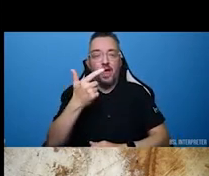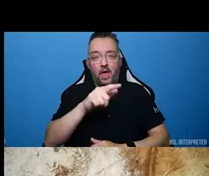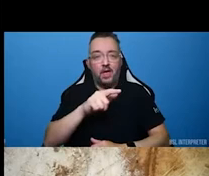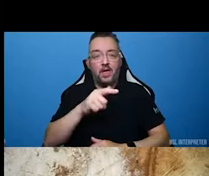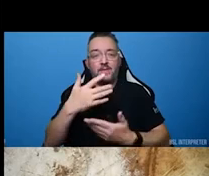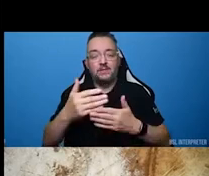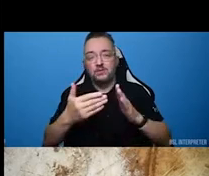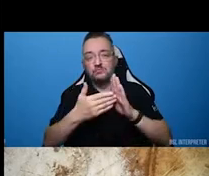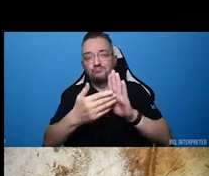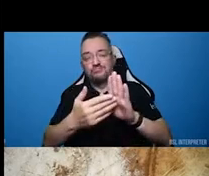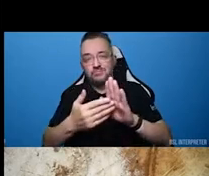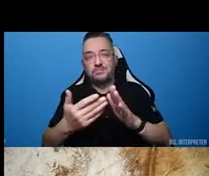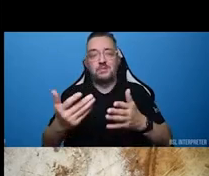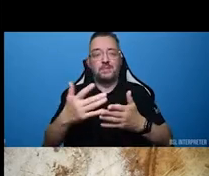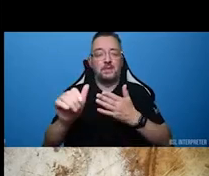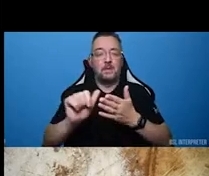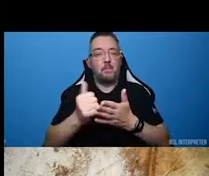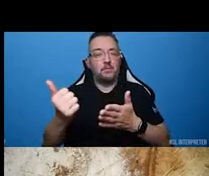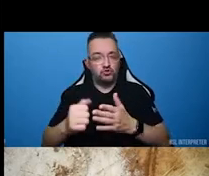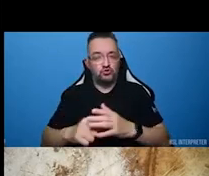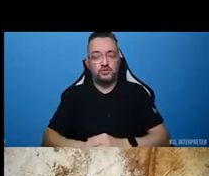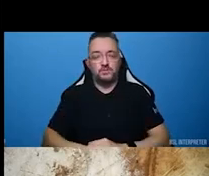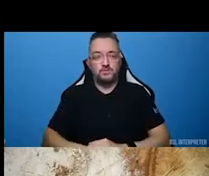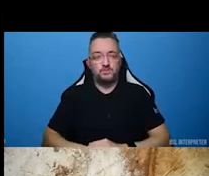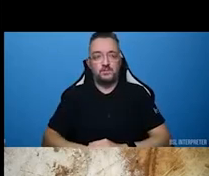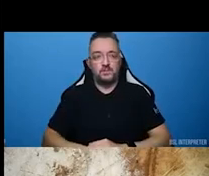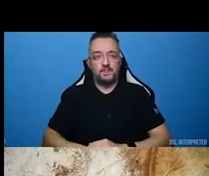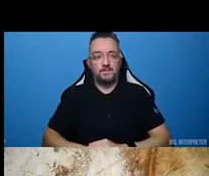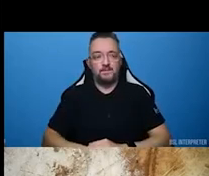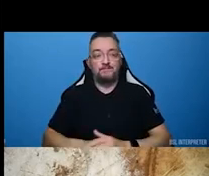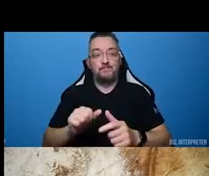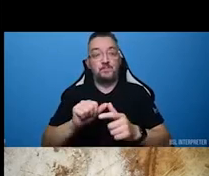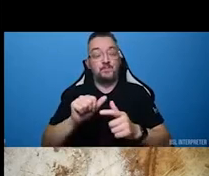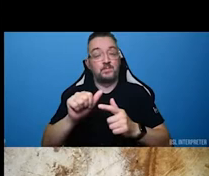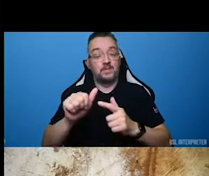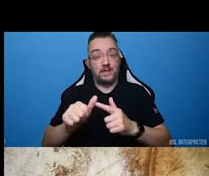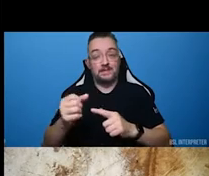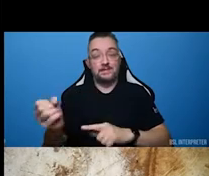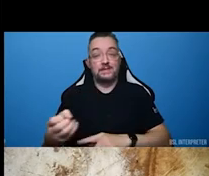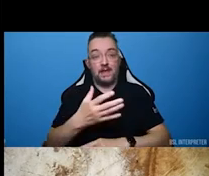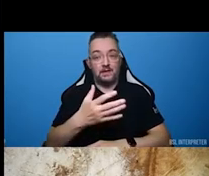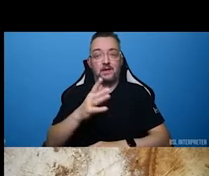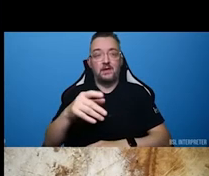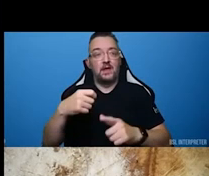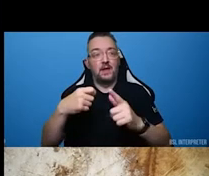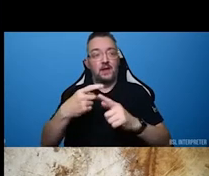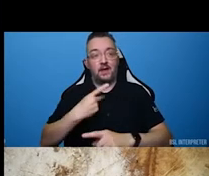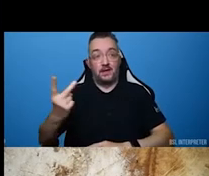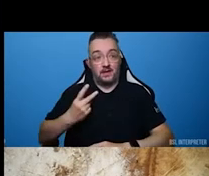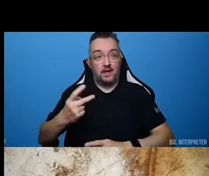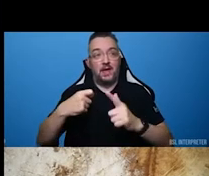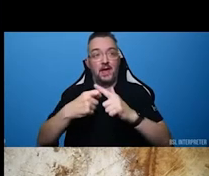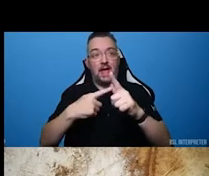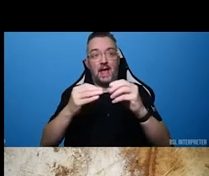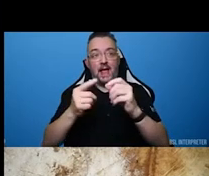and publish on. In the next slide is a slide of Kabagi and I in one of the